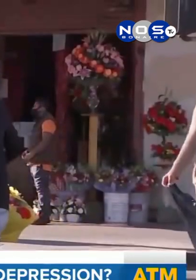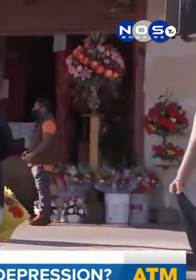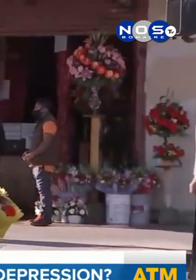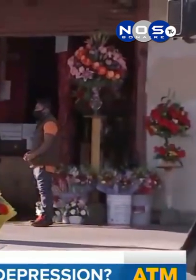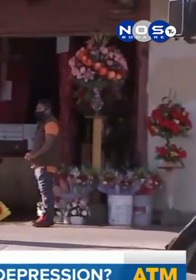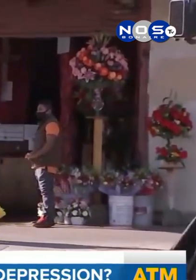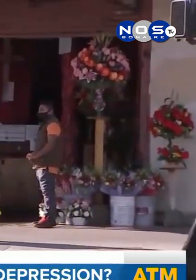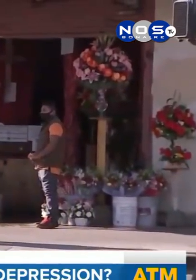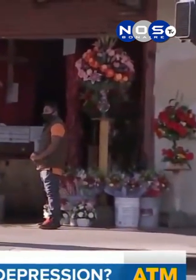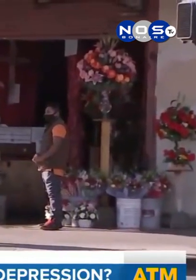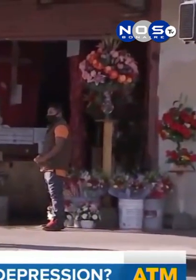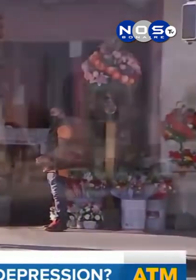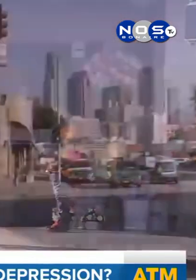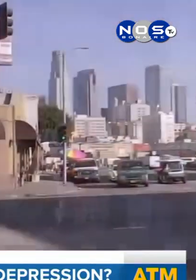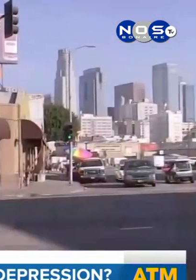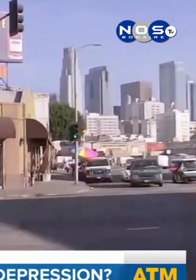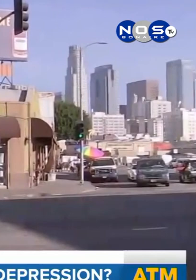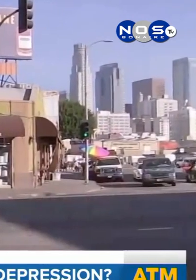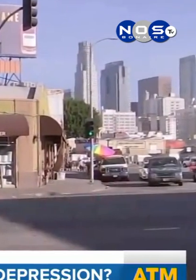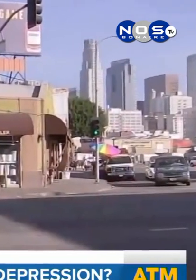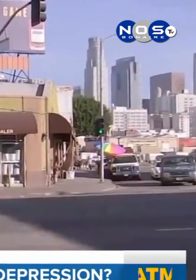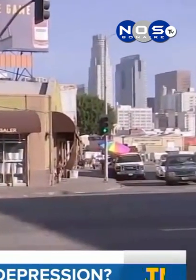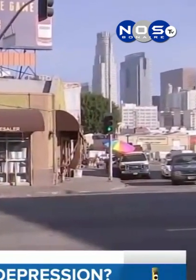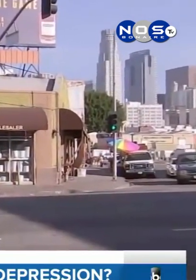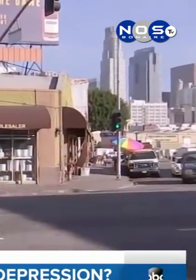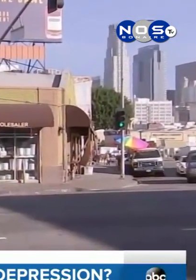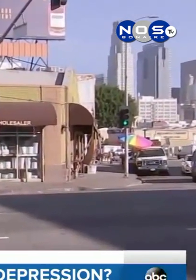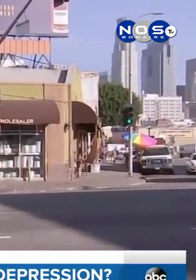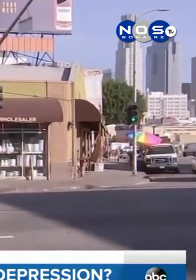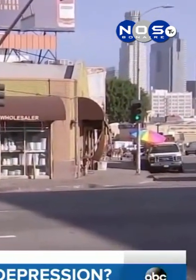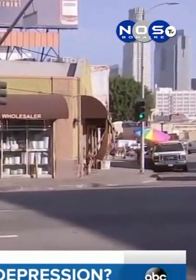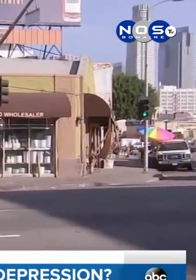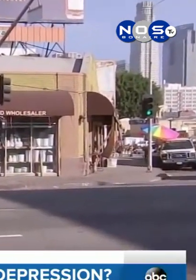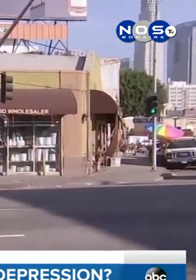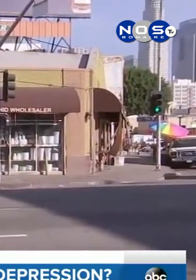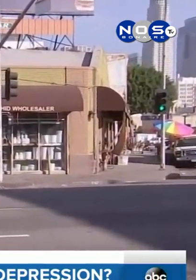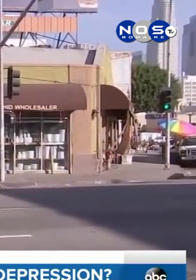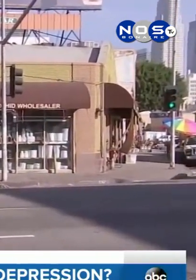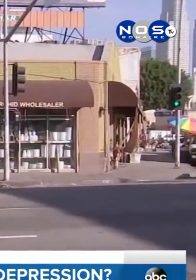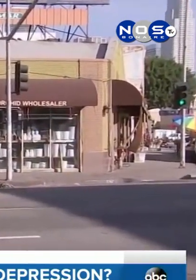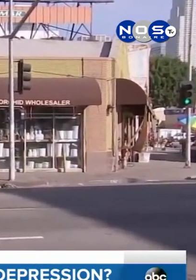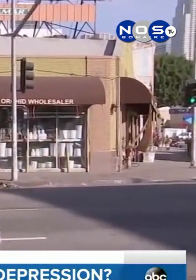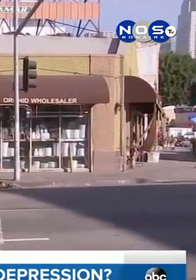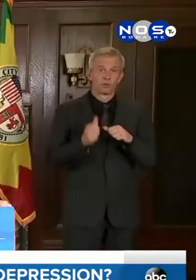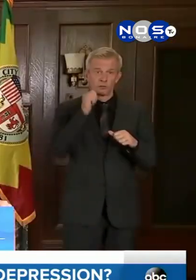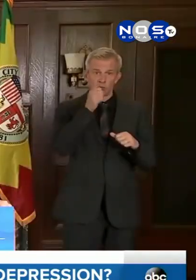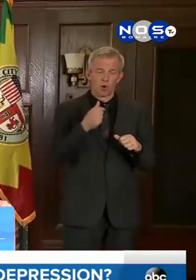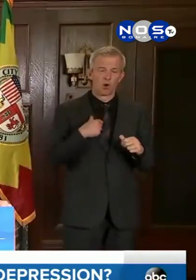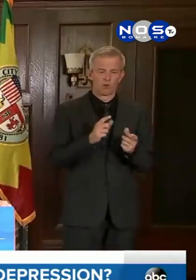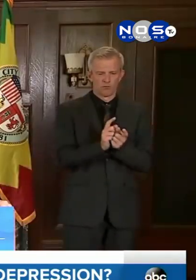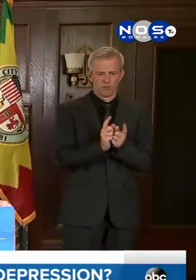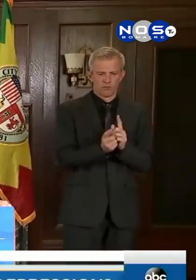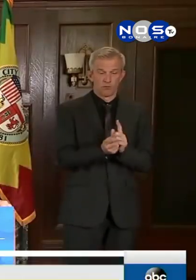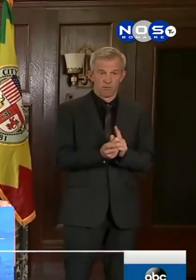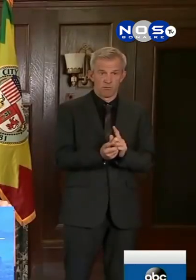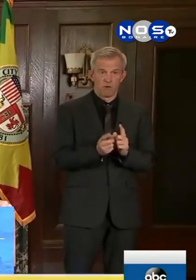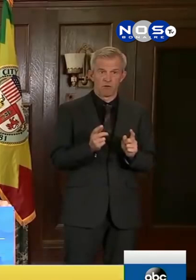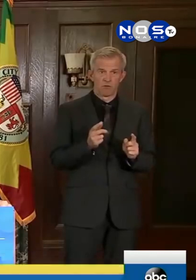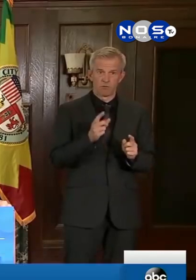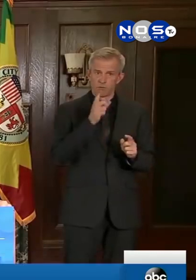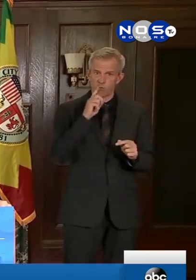Meanwhile, in California, some non-essential businesses in Los Angeles County are now being allowed to reopen in the coming days. And beginning Friday,